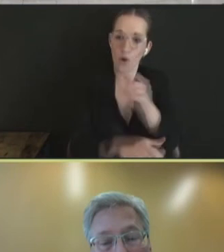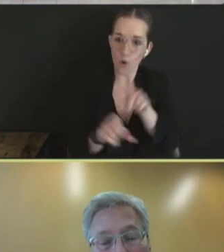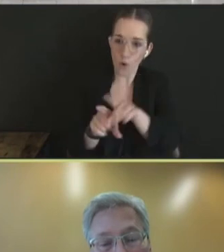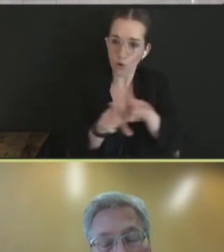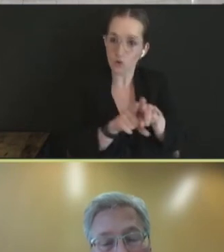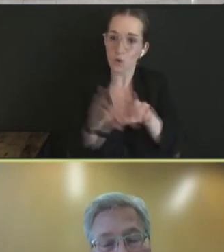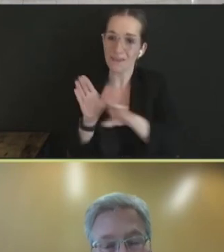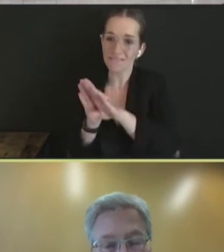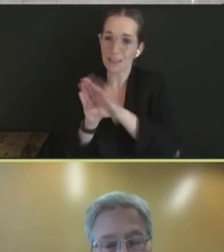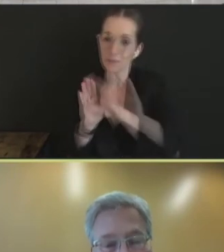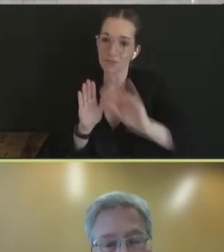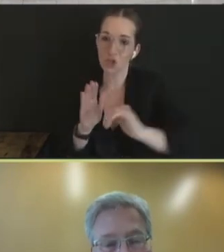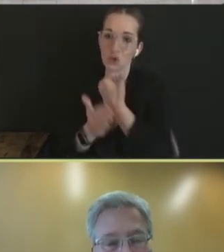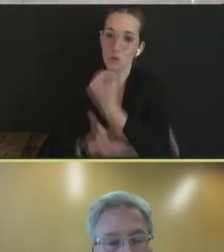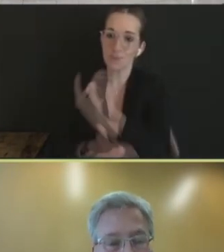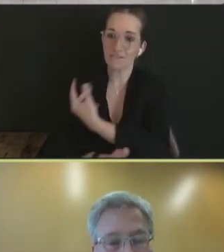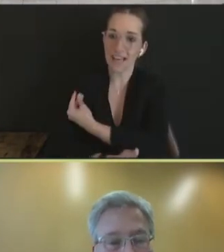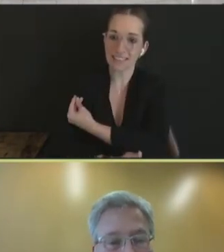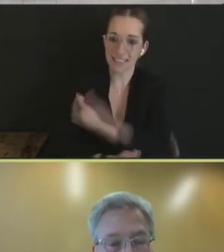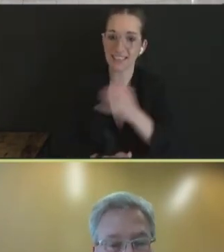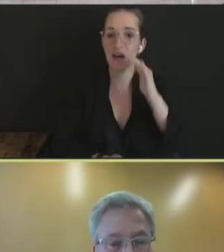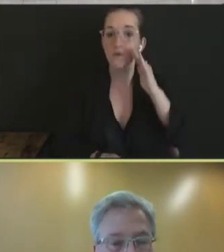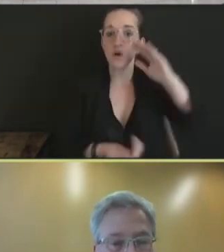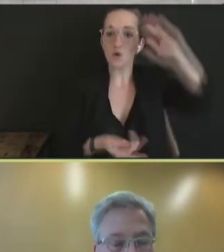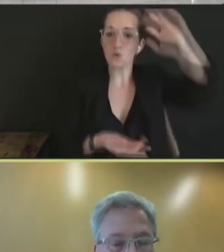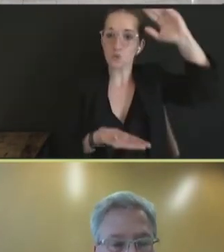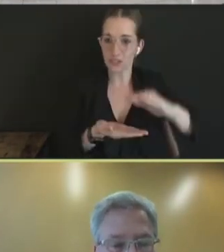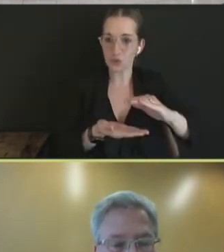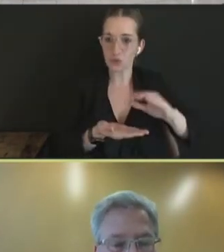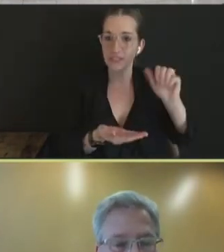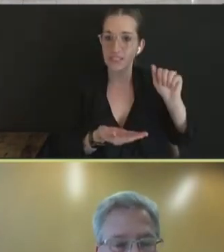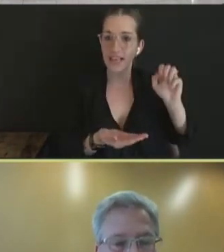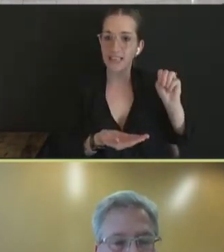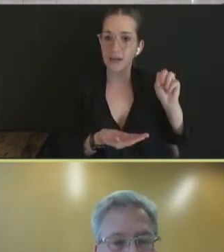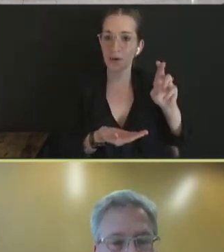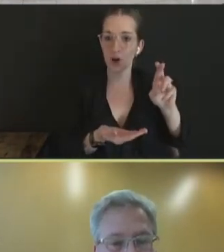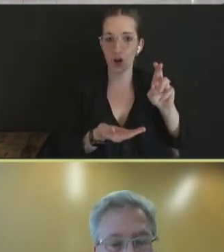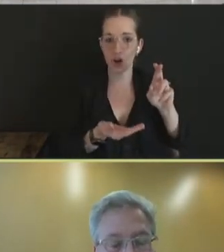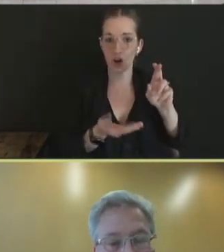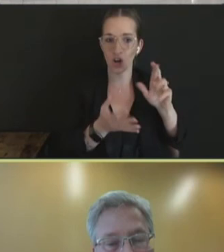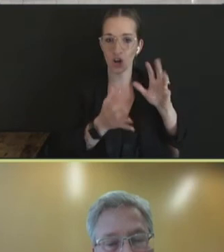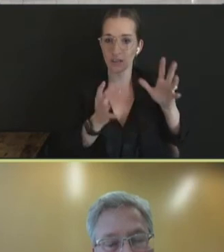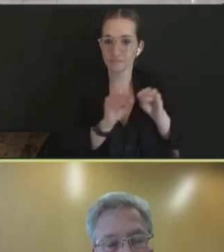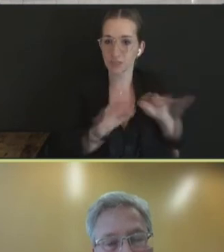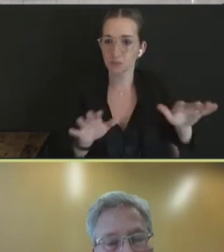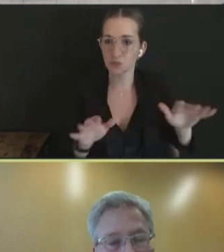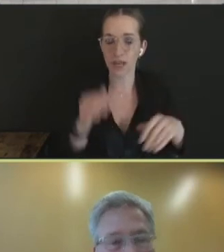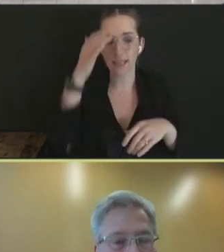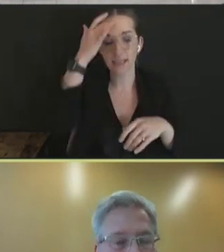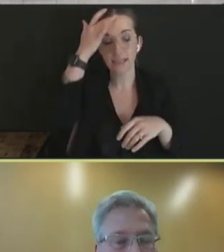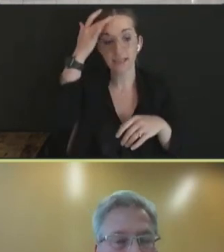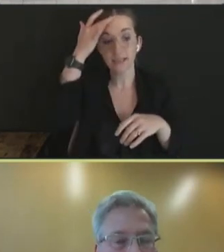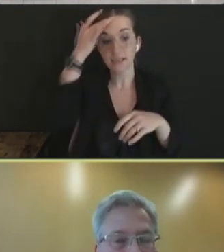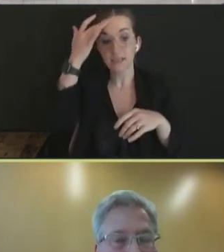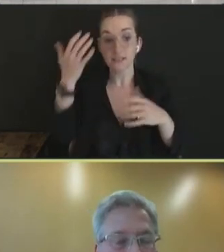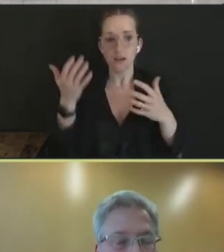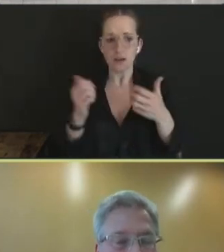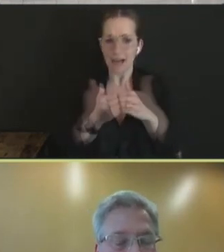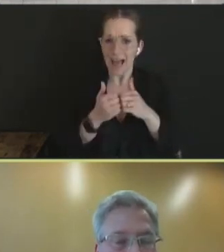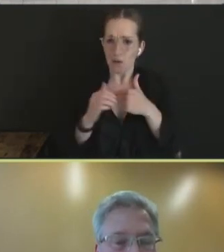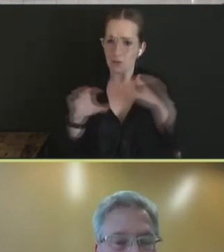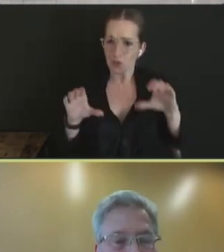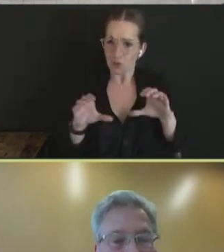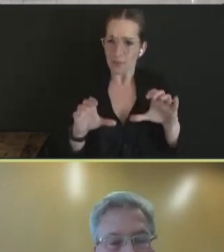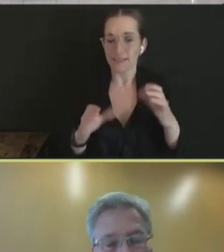can reduce those drivers of AMR. In order to do this, though, there are some real